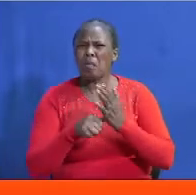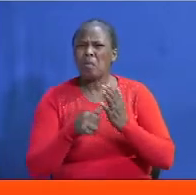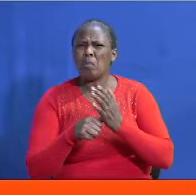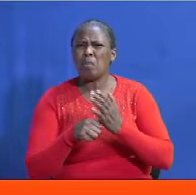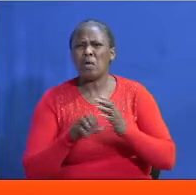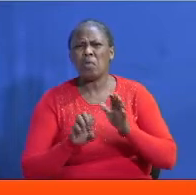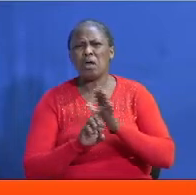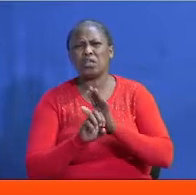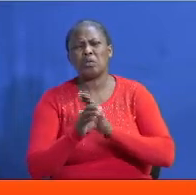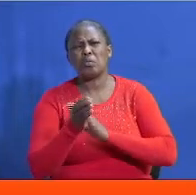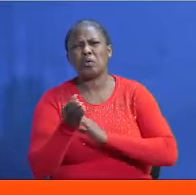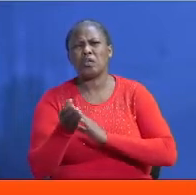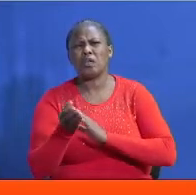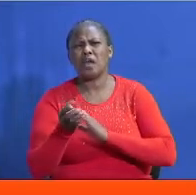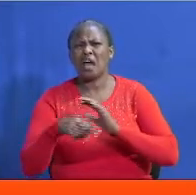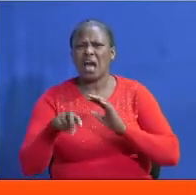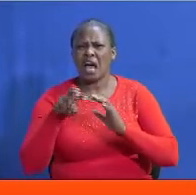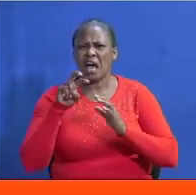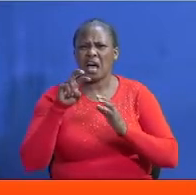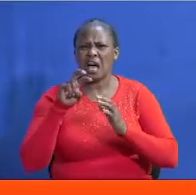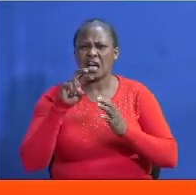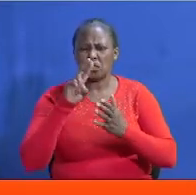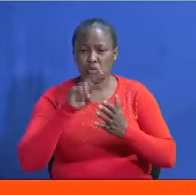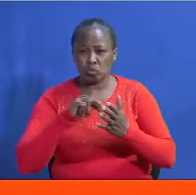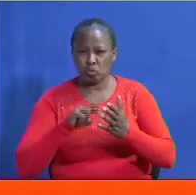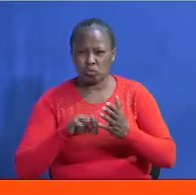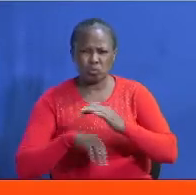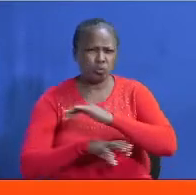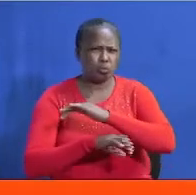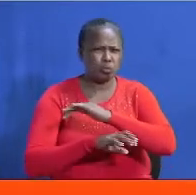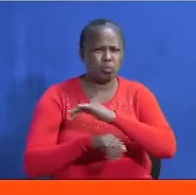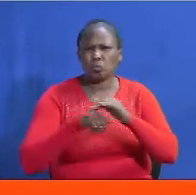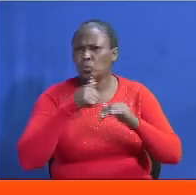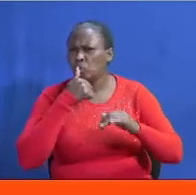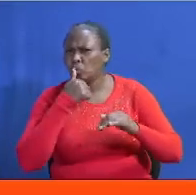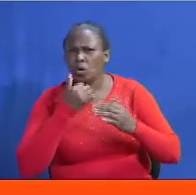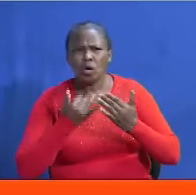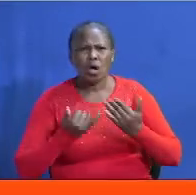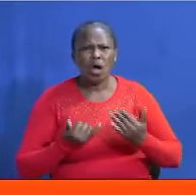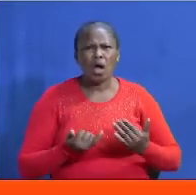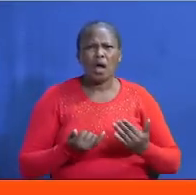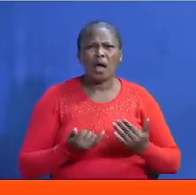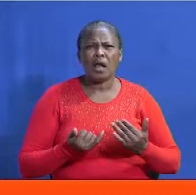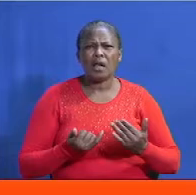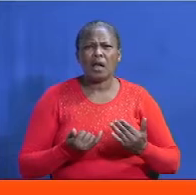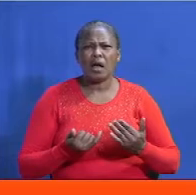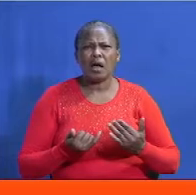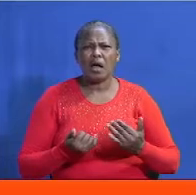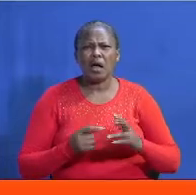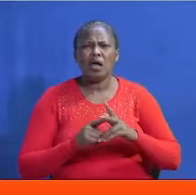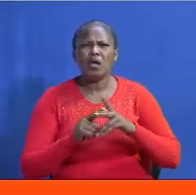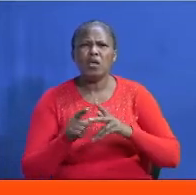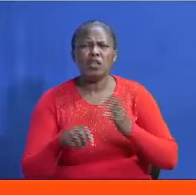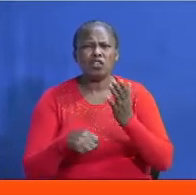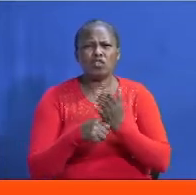Like, for instance, we read about scalability, hackers, privacy, and now the cost of implementing this